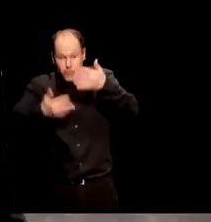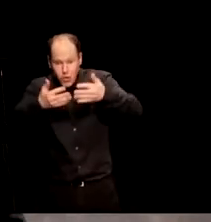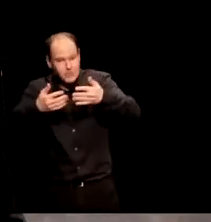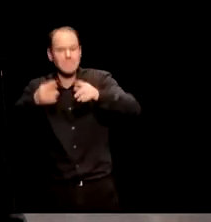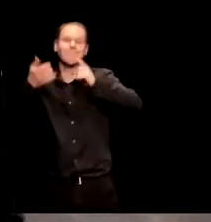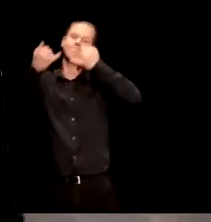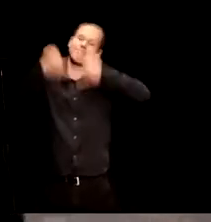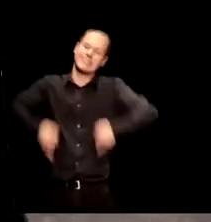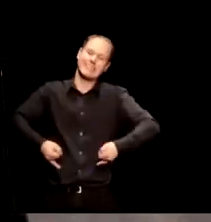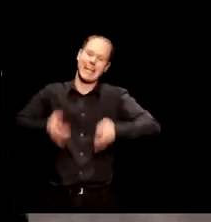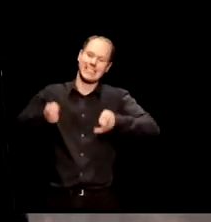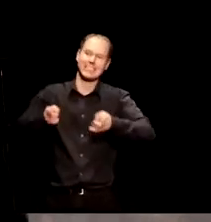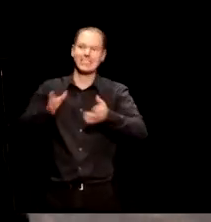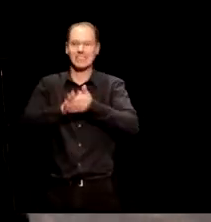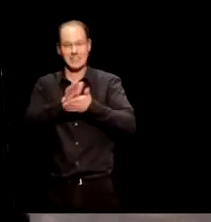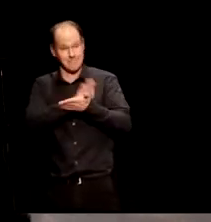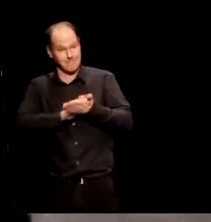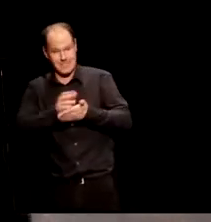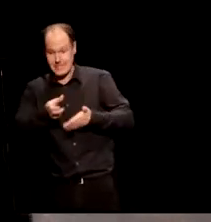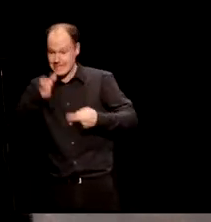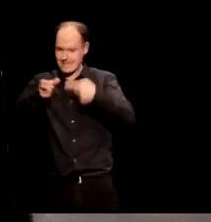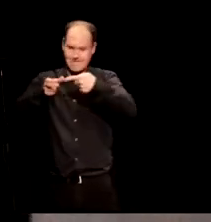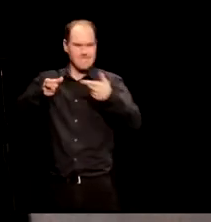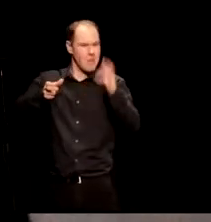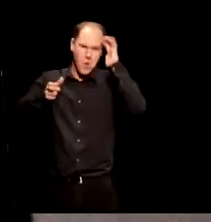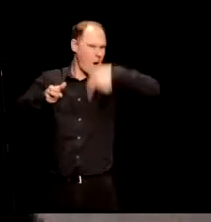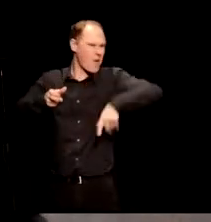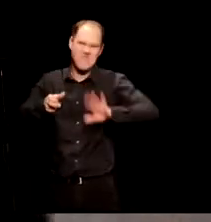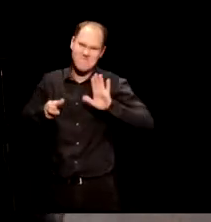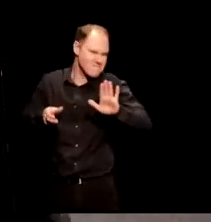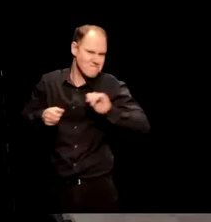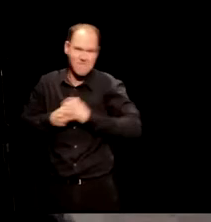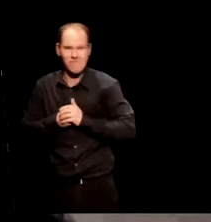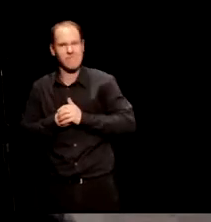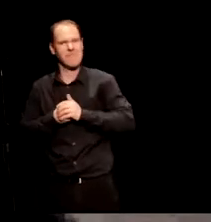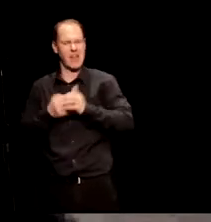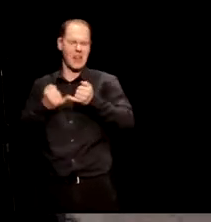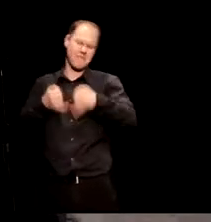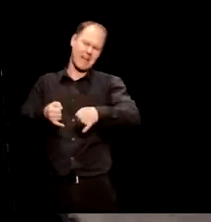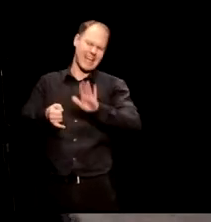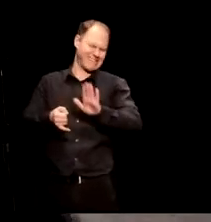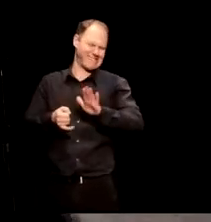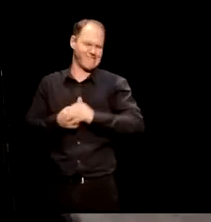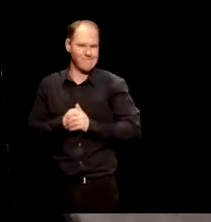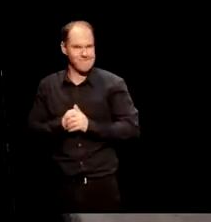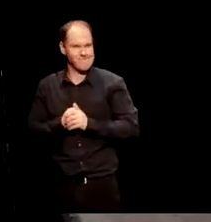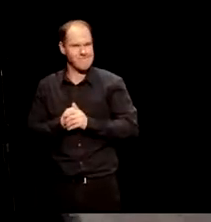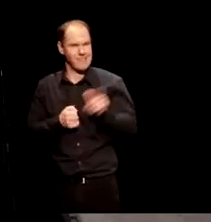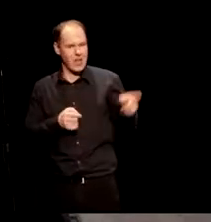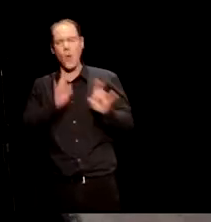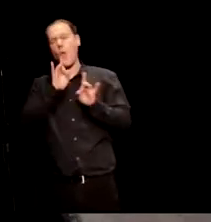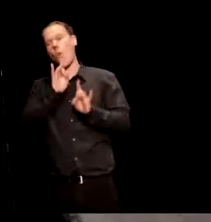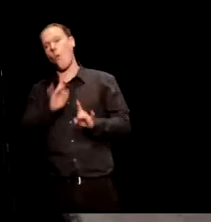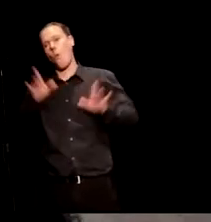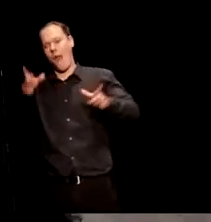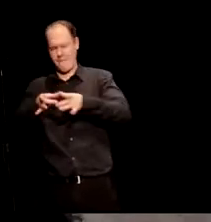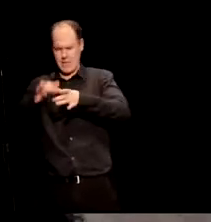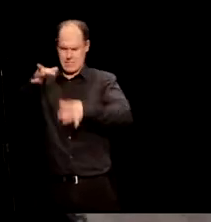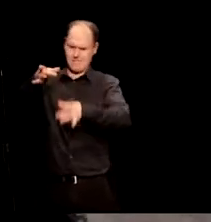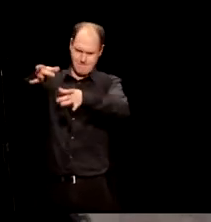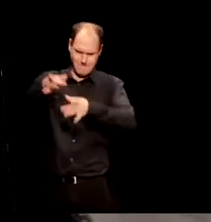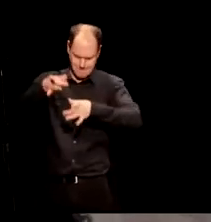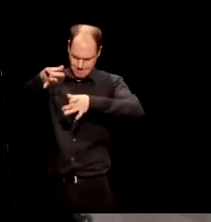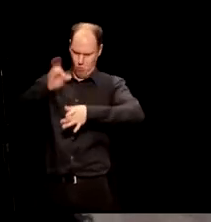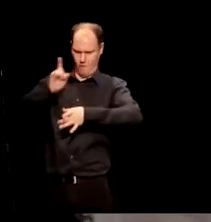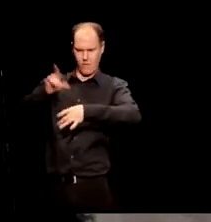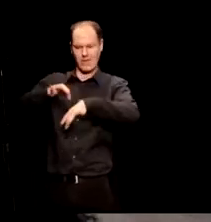obtained. but there is no word, no such word as fail. Now, this wonderful face bleach